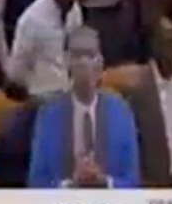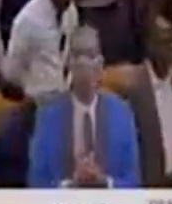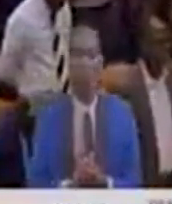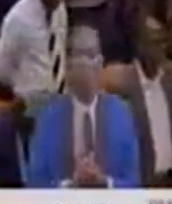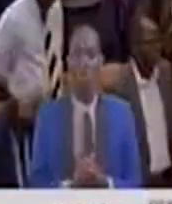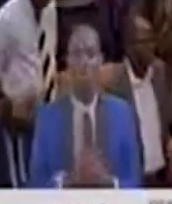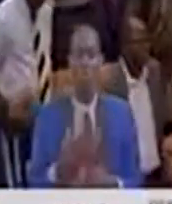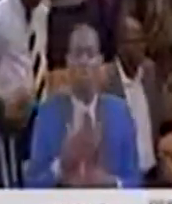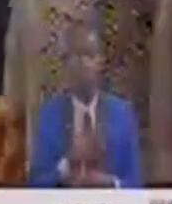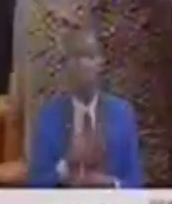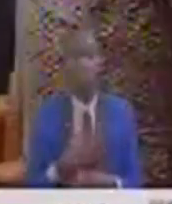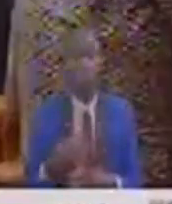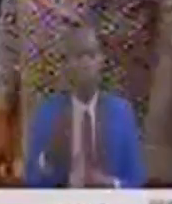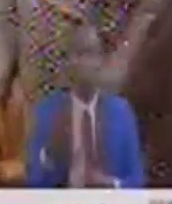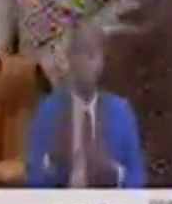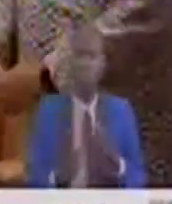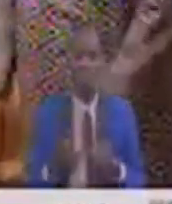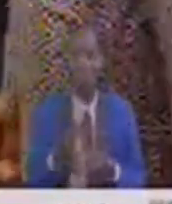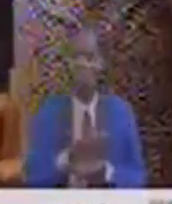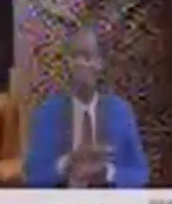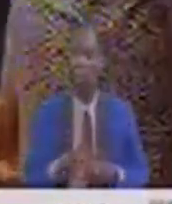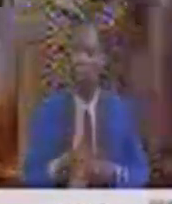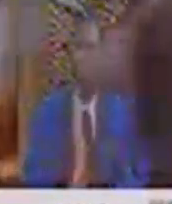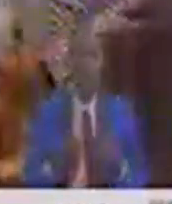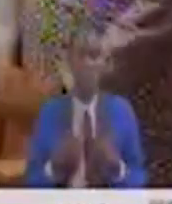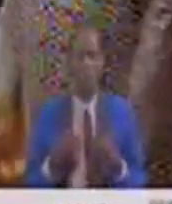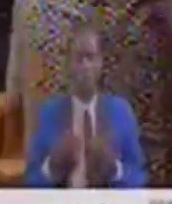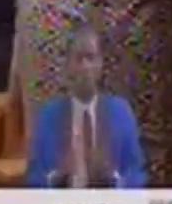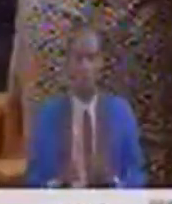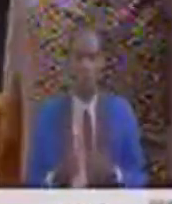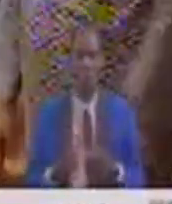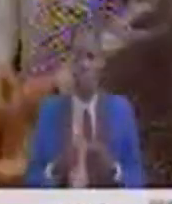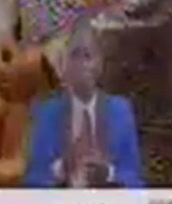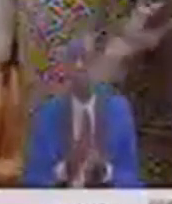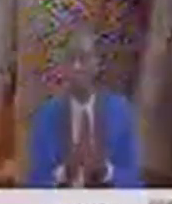And if you don't have a chance to repent before you die,